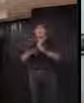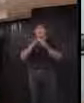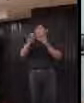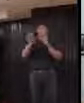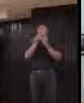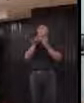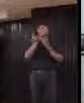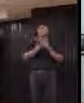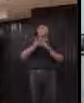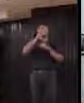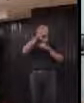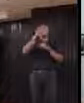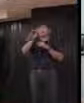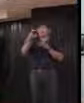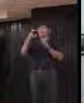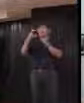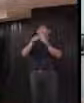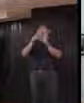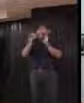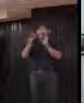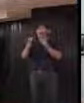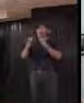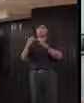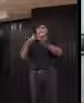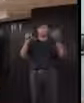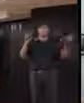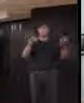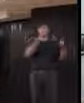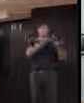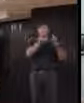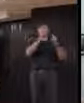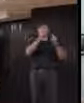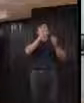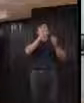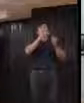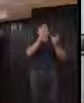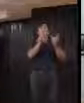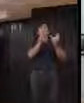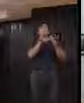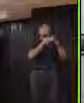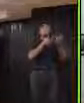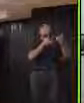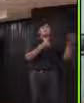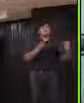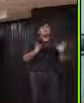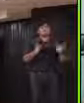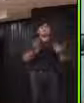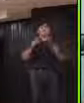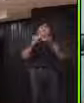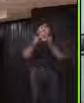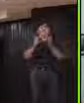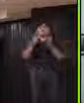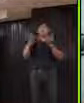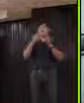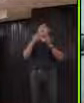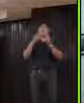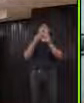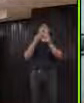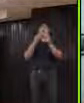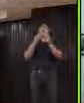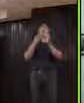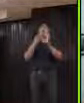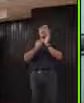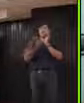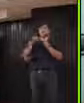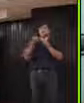completely different plane. There's no similar provision anywhere in the constitution like 35A. Thank you very much, Mr. Datar. And I know you had told